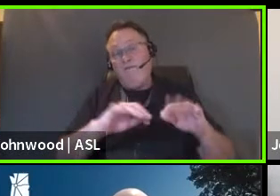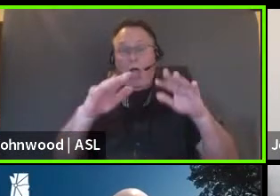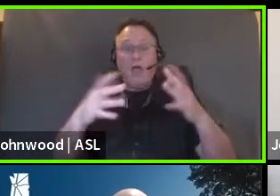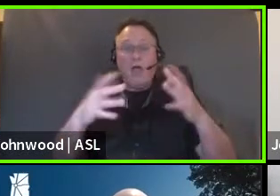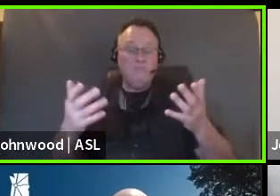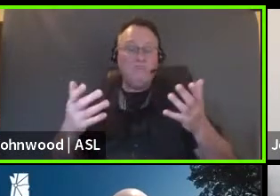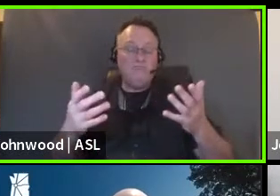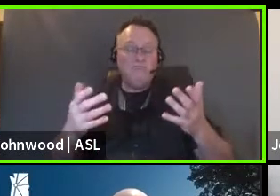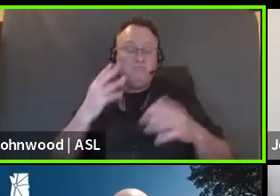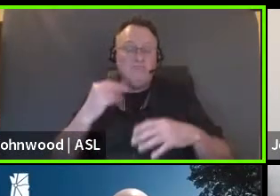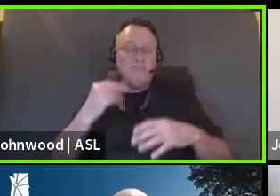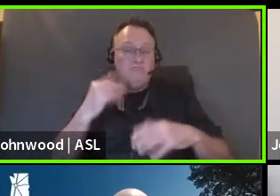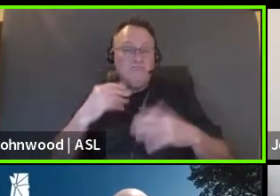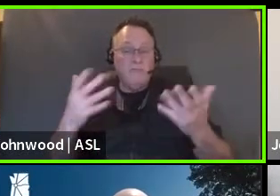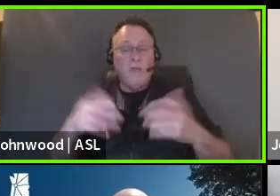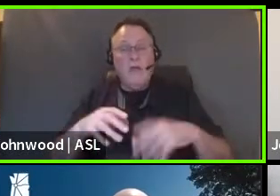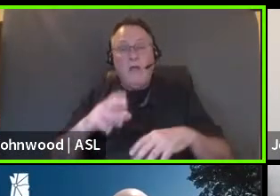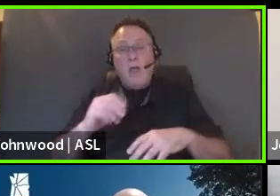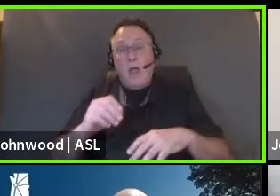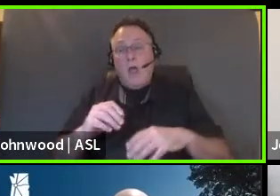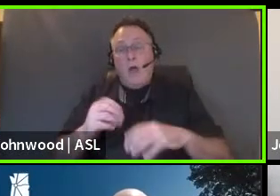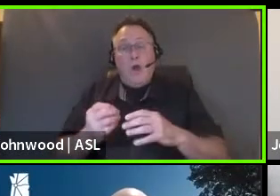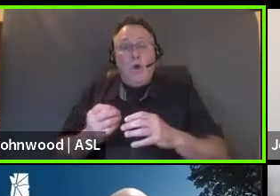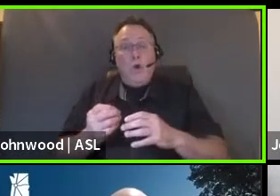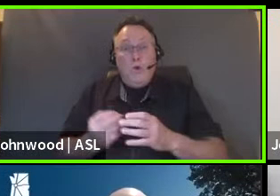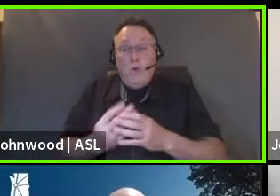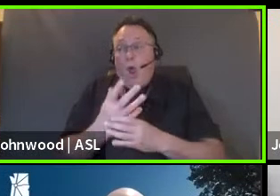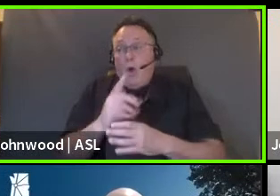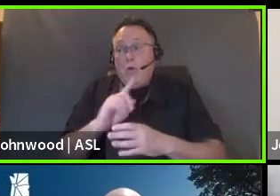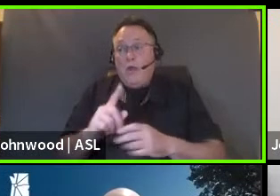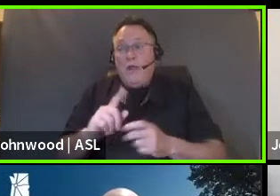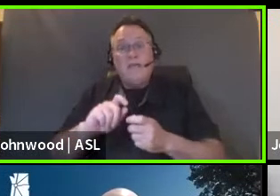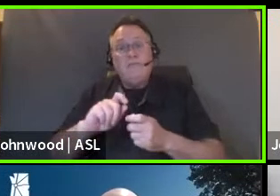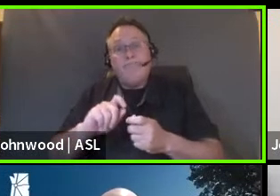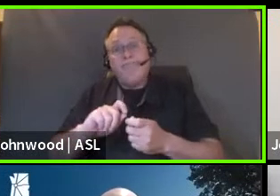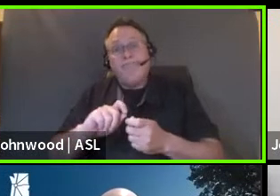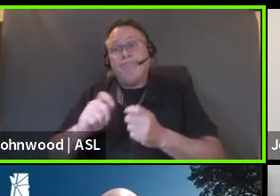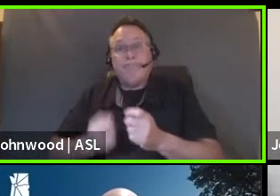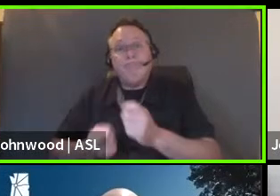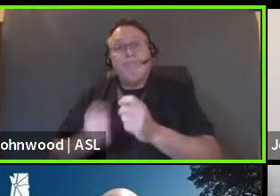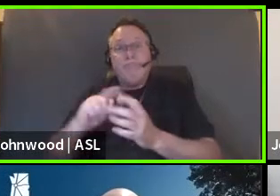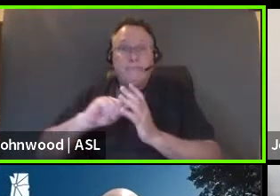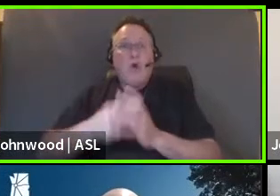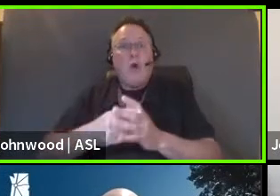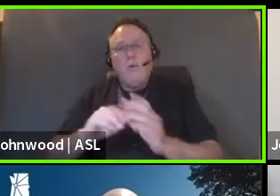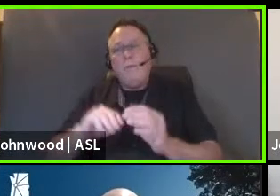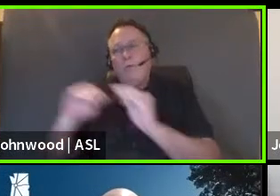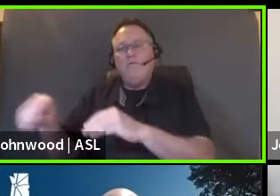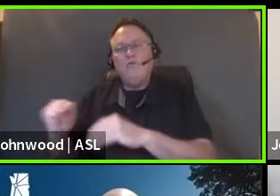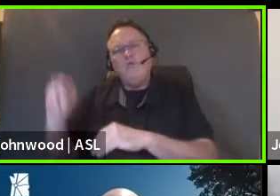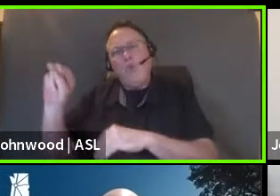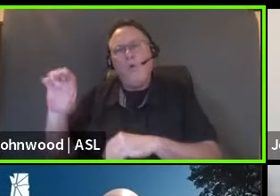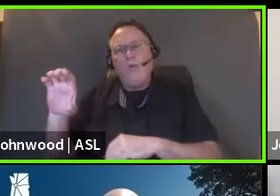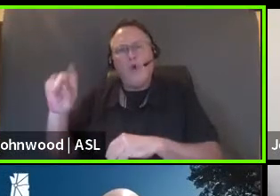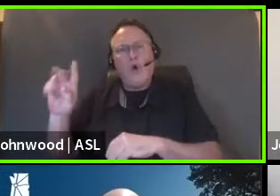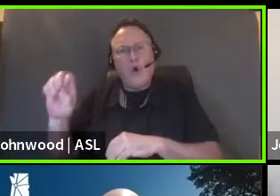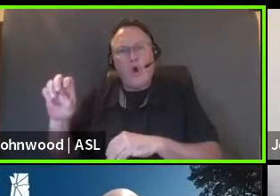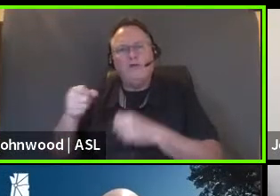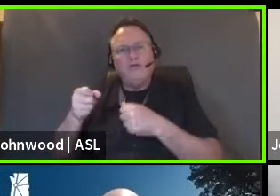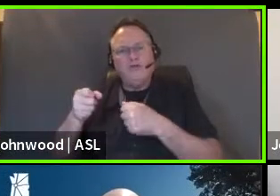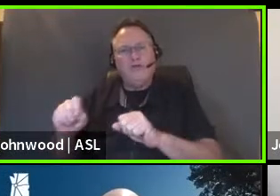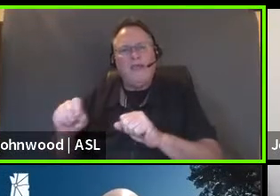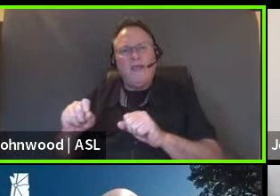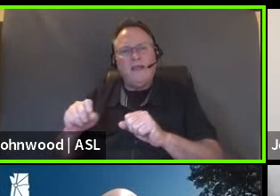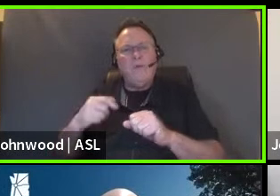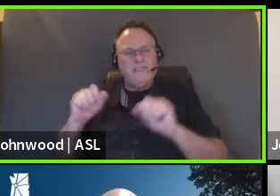our growth really started again when we moved over on Northeast Cook Street, and I was able to finish up my last 2 years